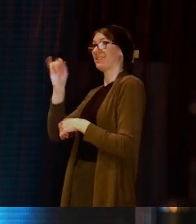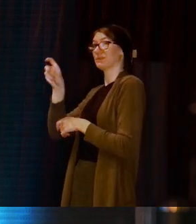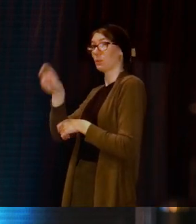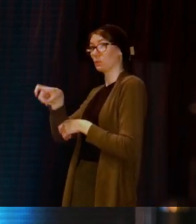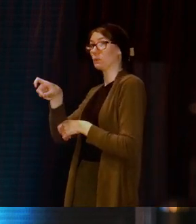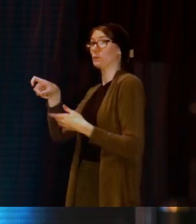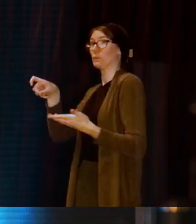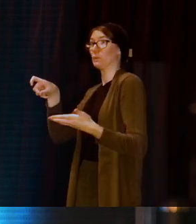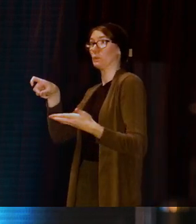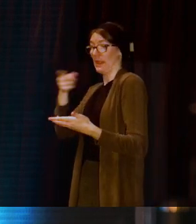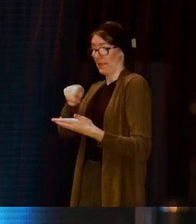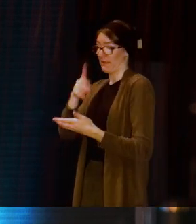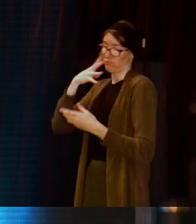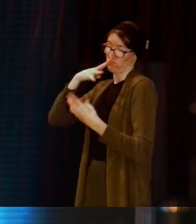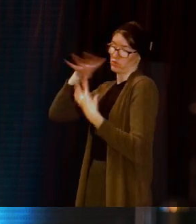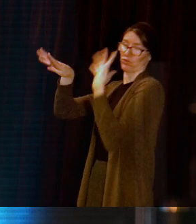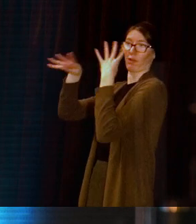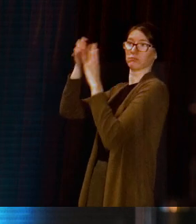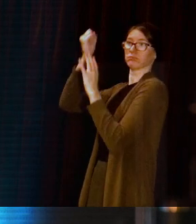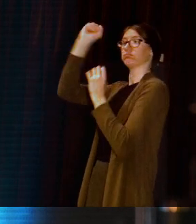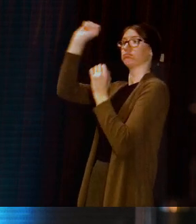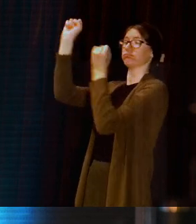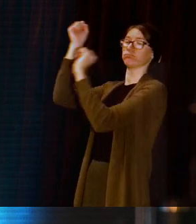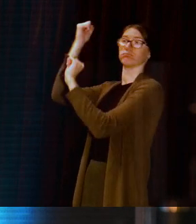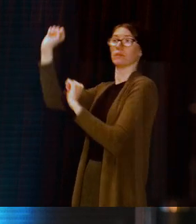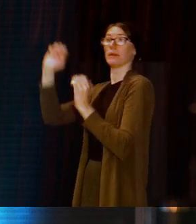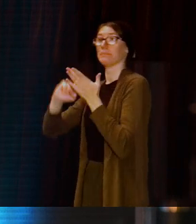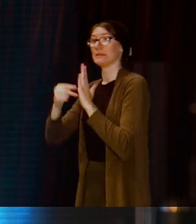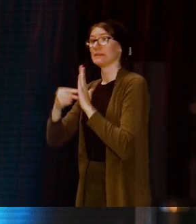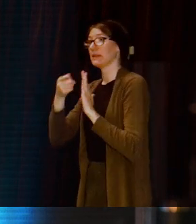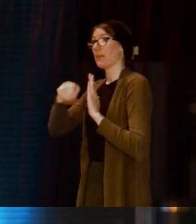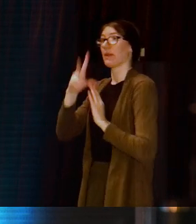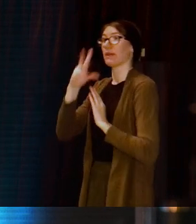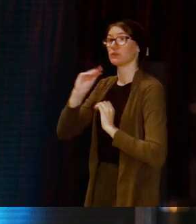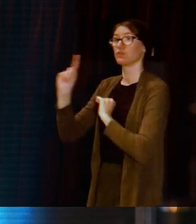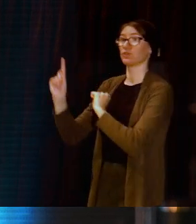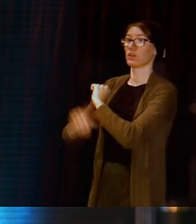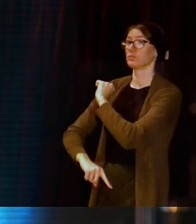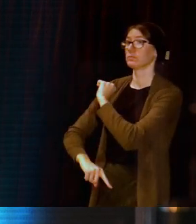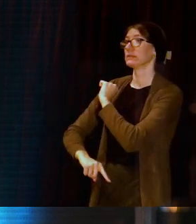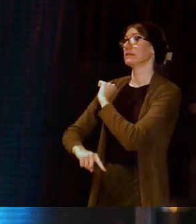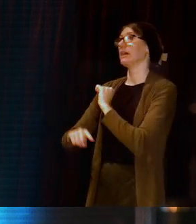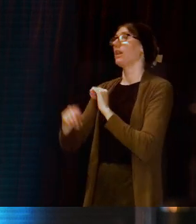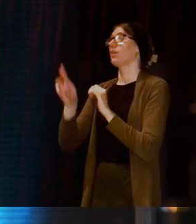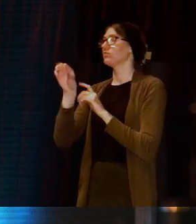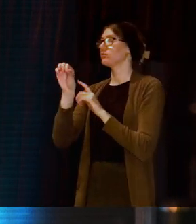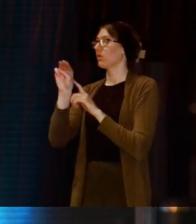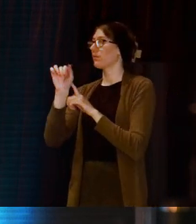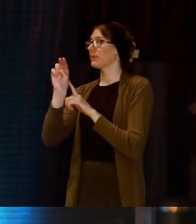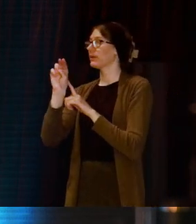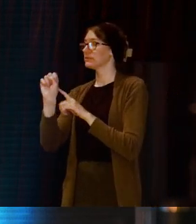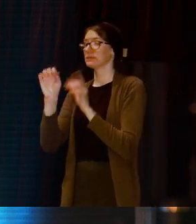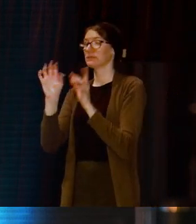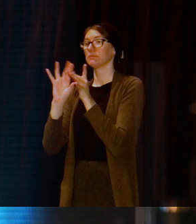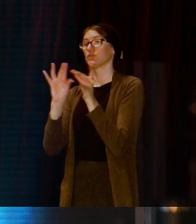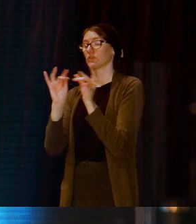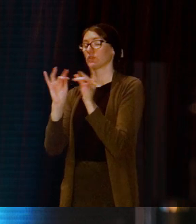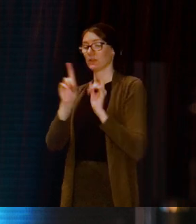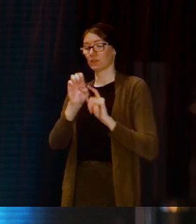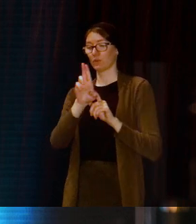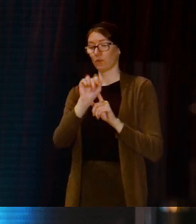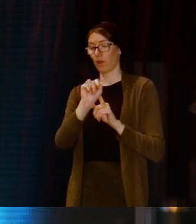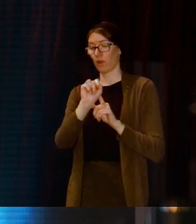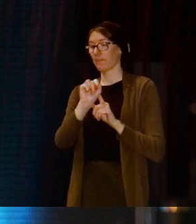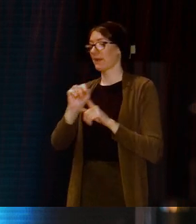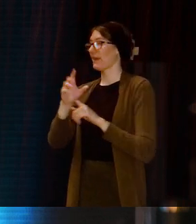to, and they've rejected him, and they fall under condemnations. And Romans highlights passages that are in both Deuteronomy and Isaiah,